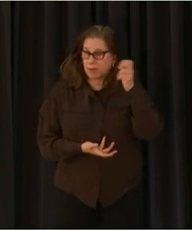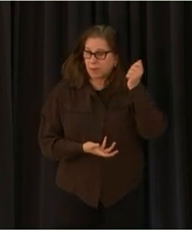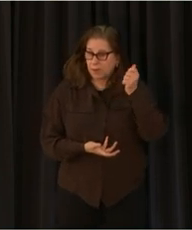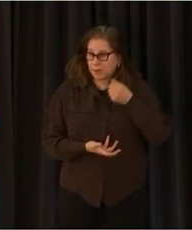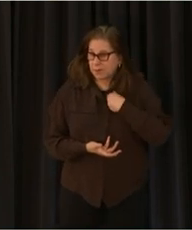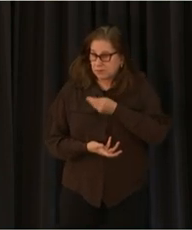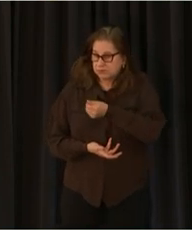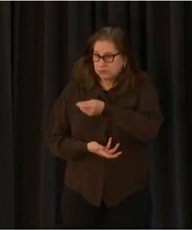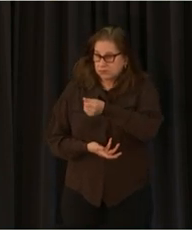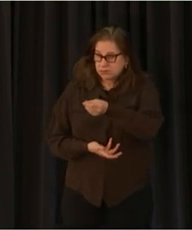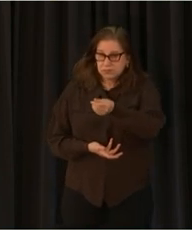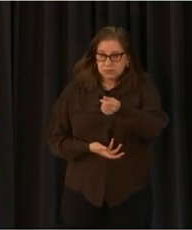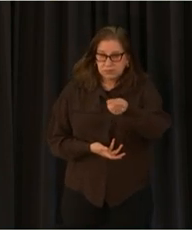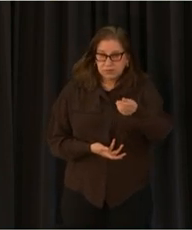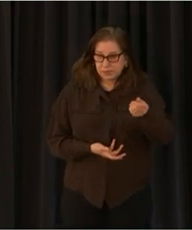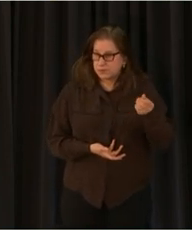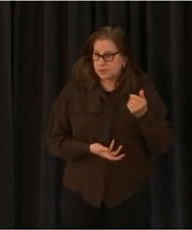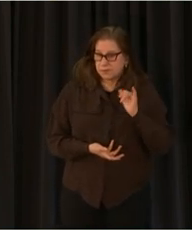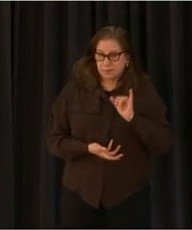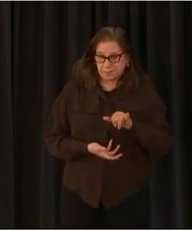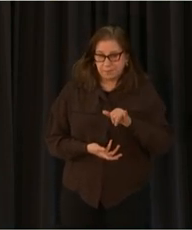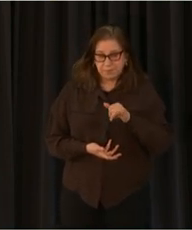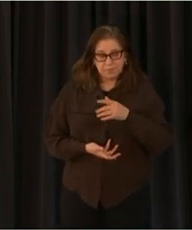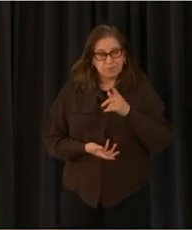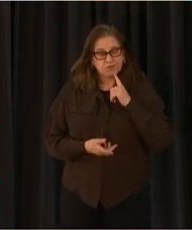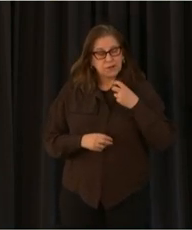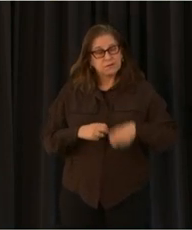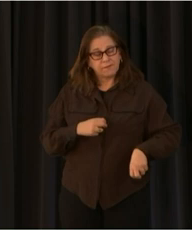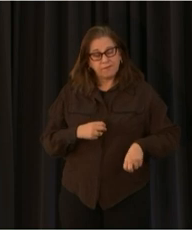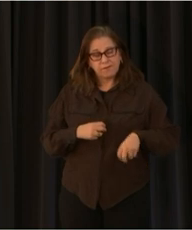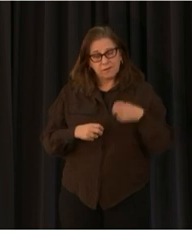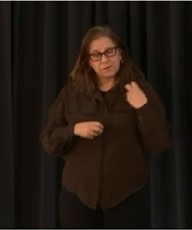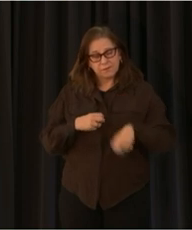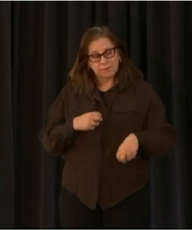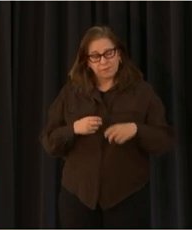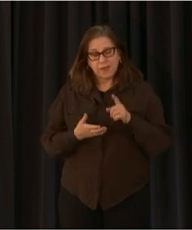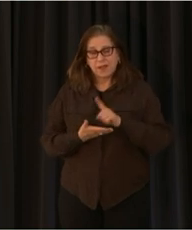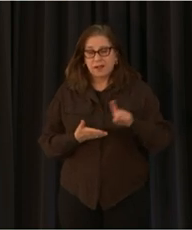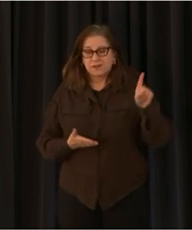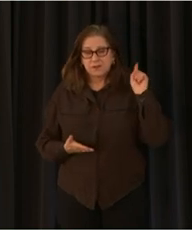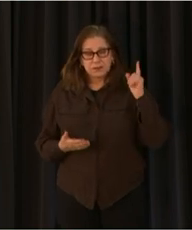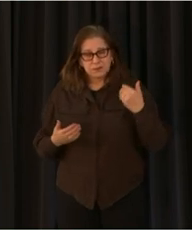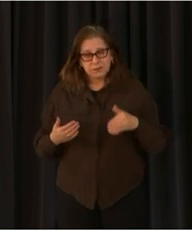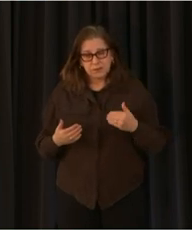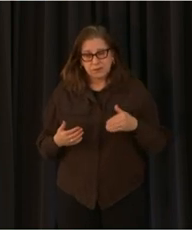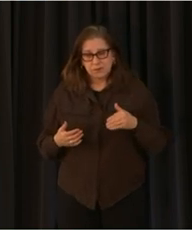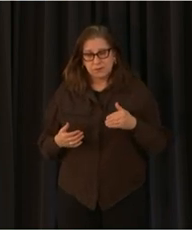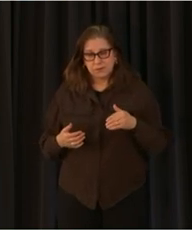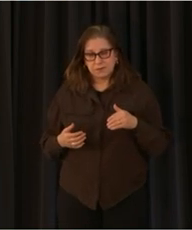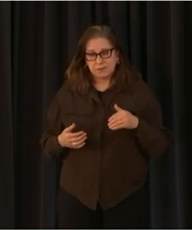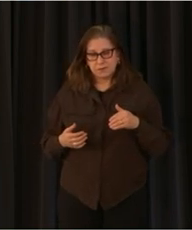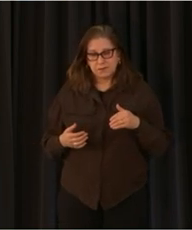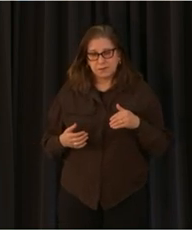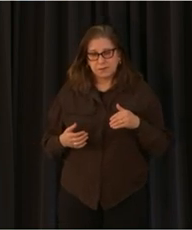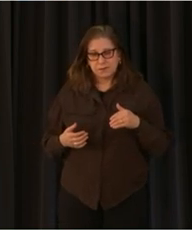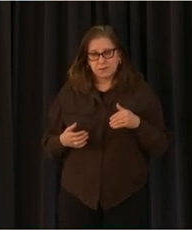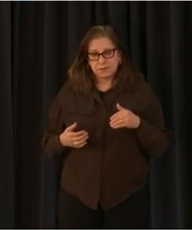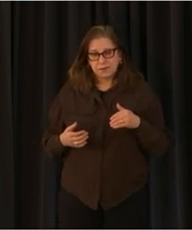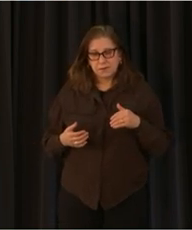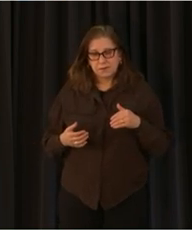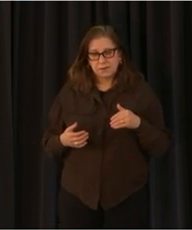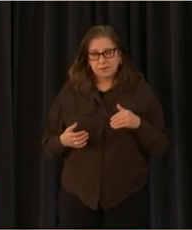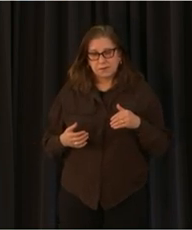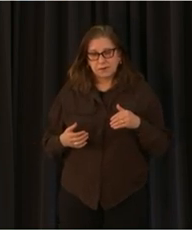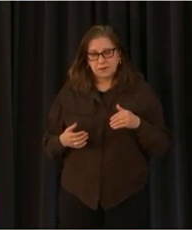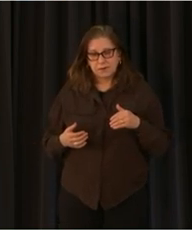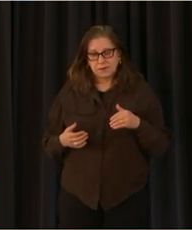that support unemployment payments. And unfortunately, last week, there was a glitch in that system that caused